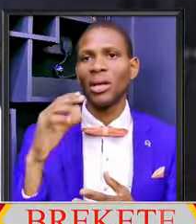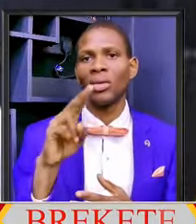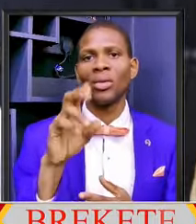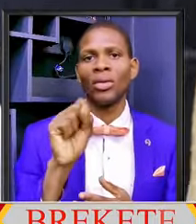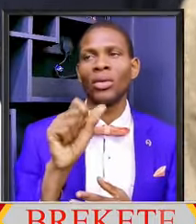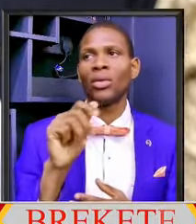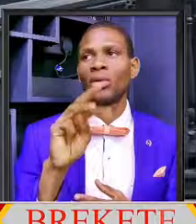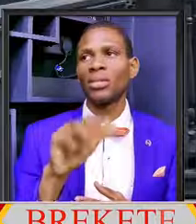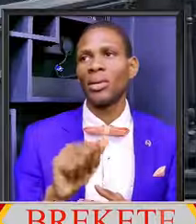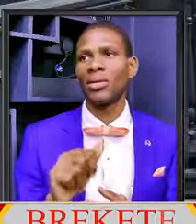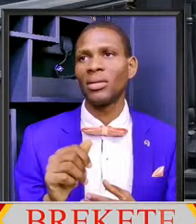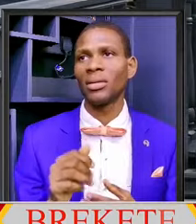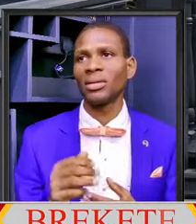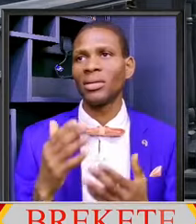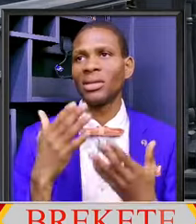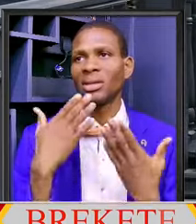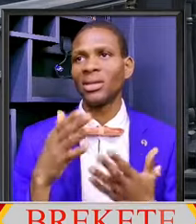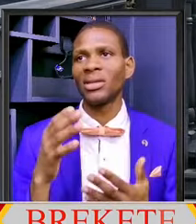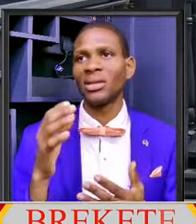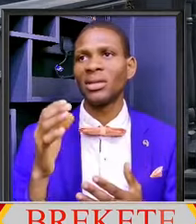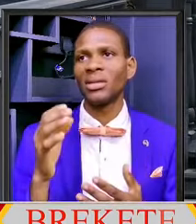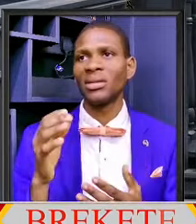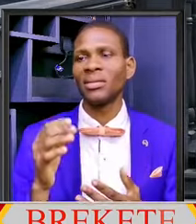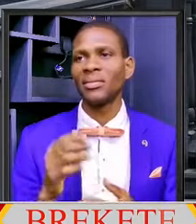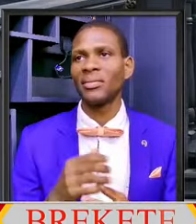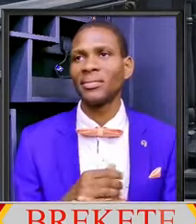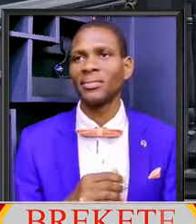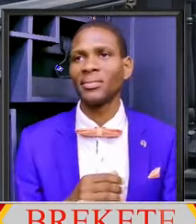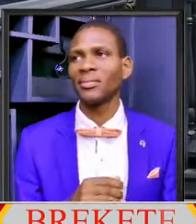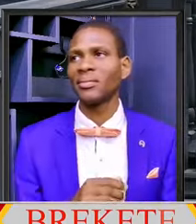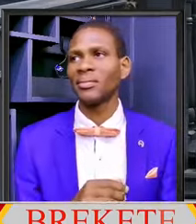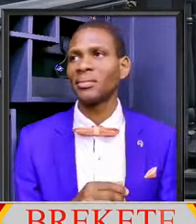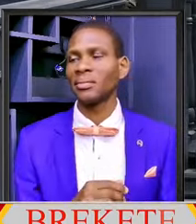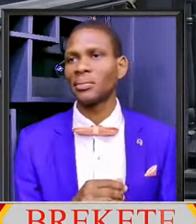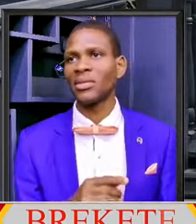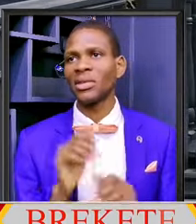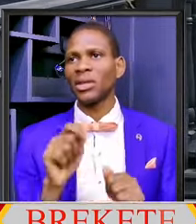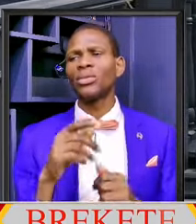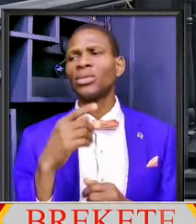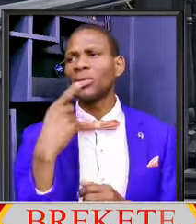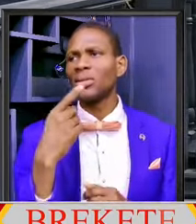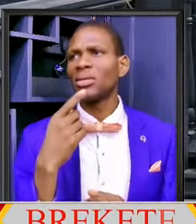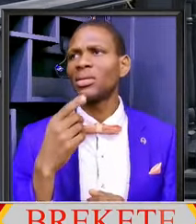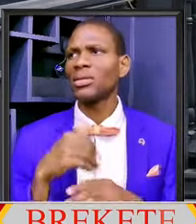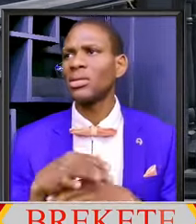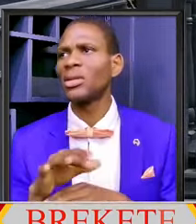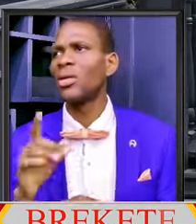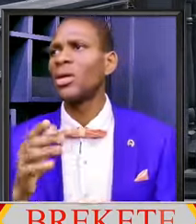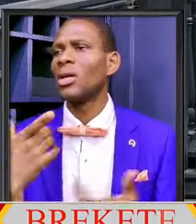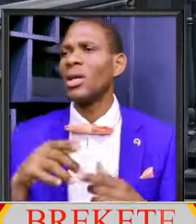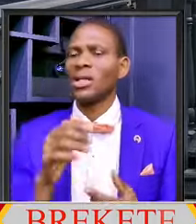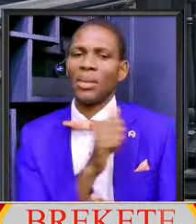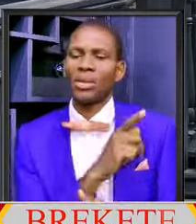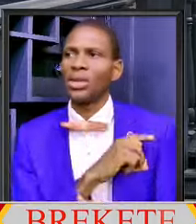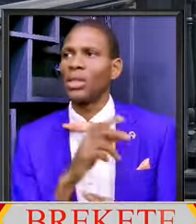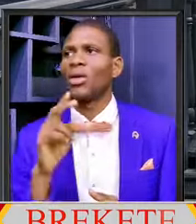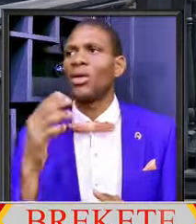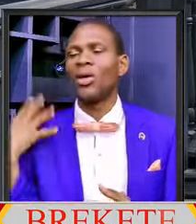President. God bless you. Yes, sir. Okay, sir. A small child. Yes, you say, can you send what? Look, we appreciate Oga